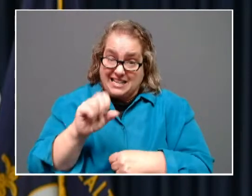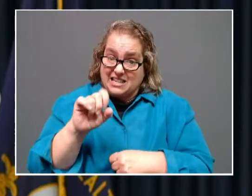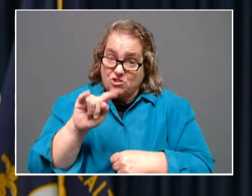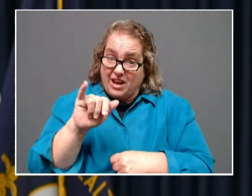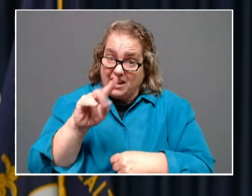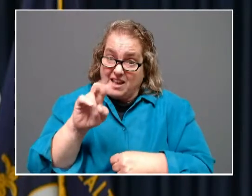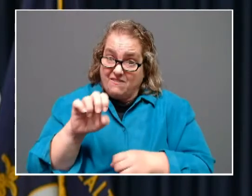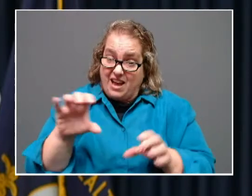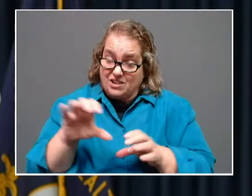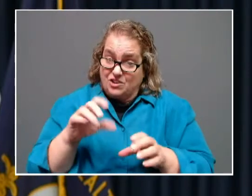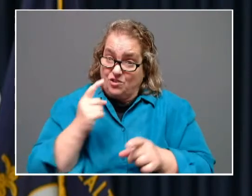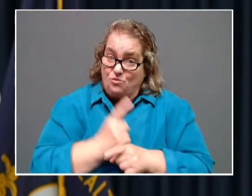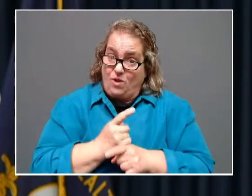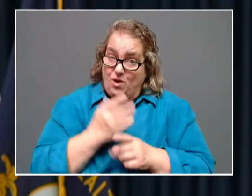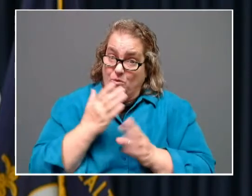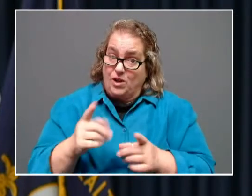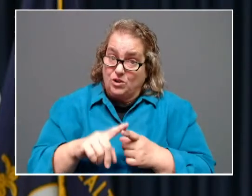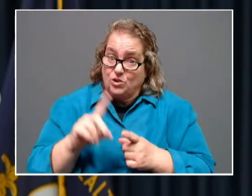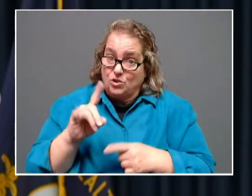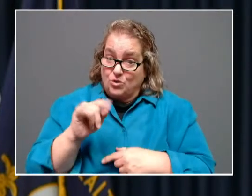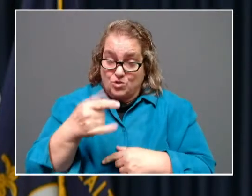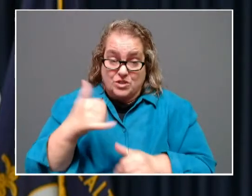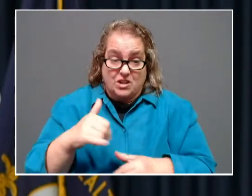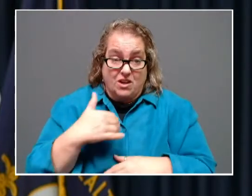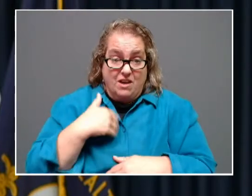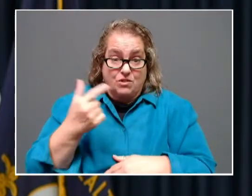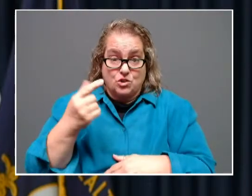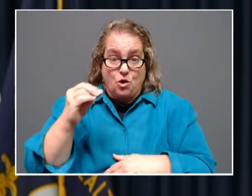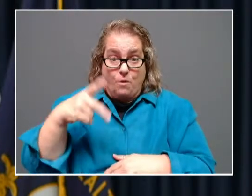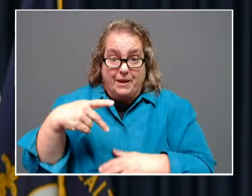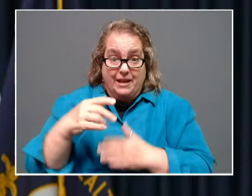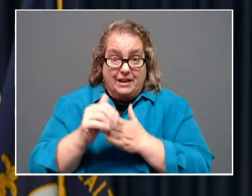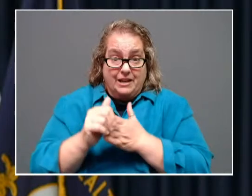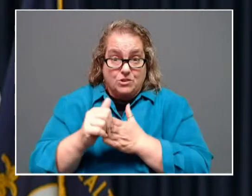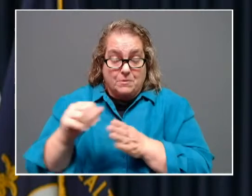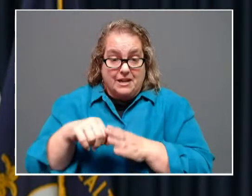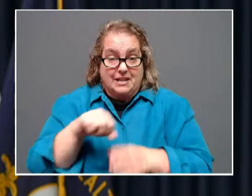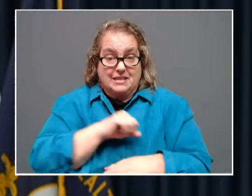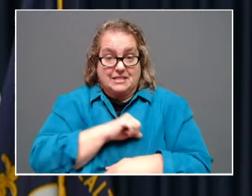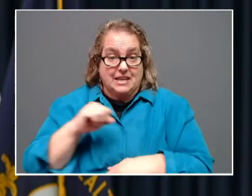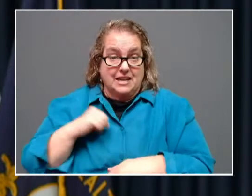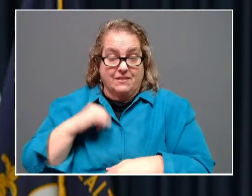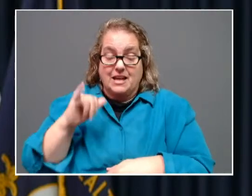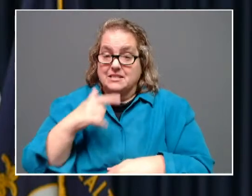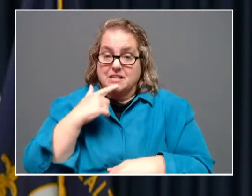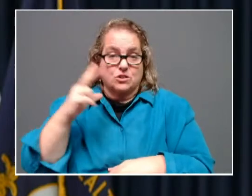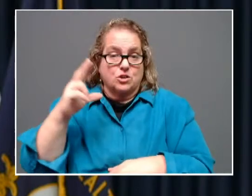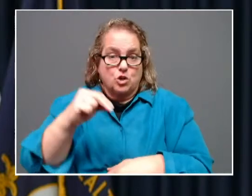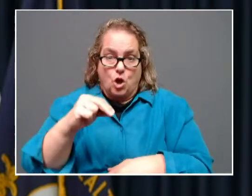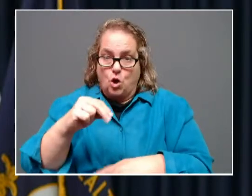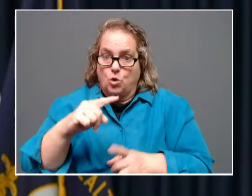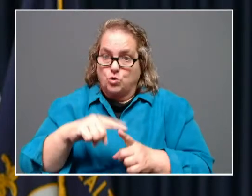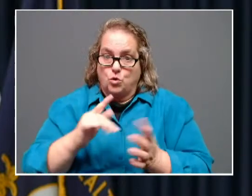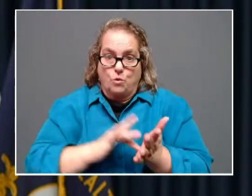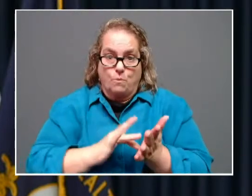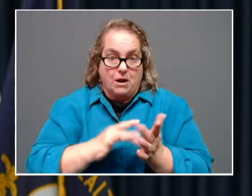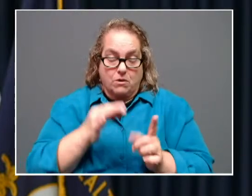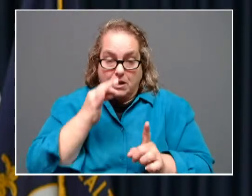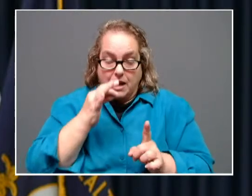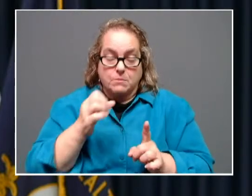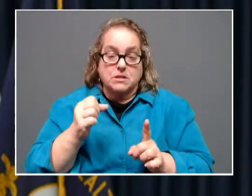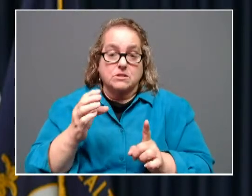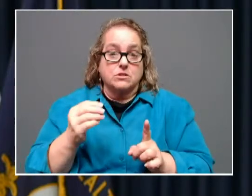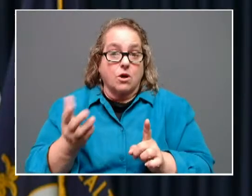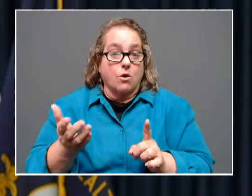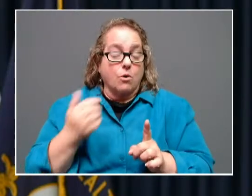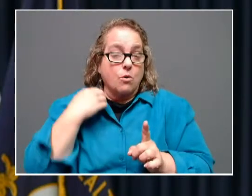still got the GOP leadership in the Senate that basically says that no to medical cannabis. I guess